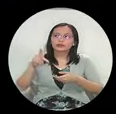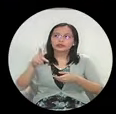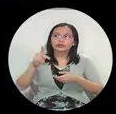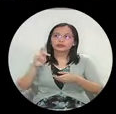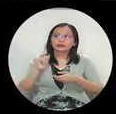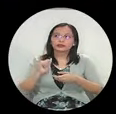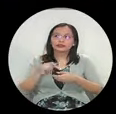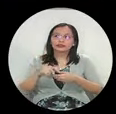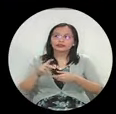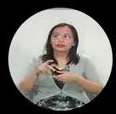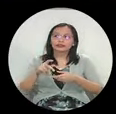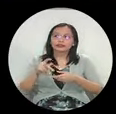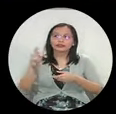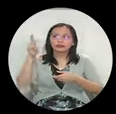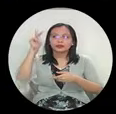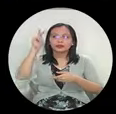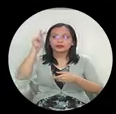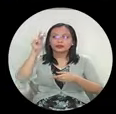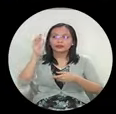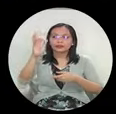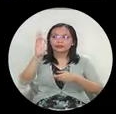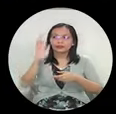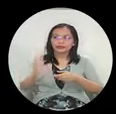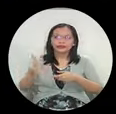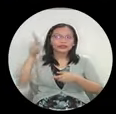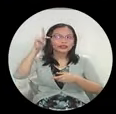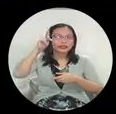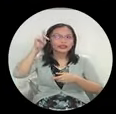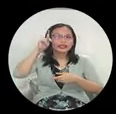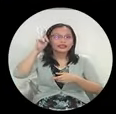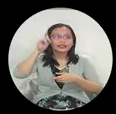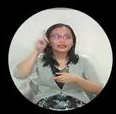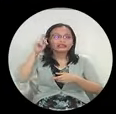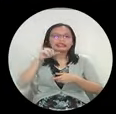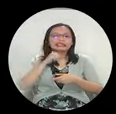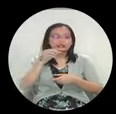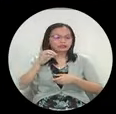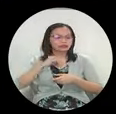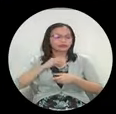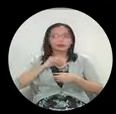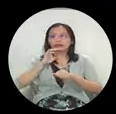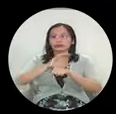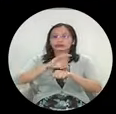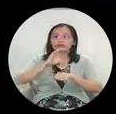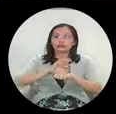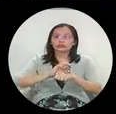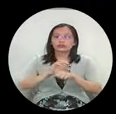does not own this church. We are only overseers.